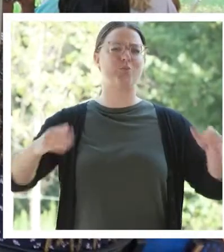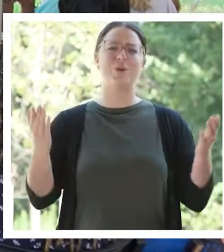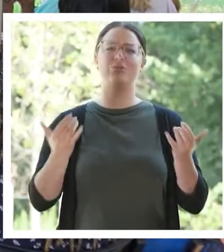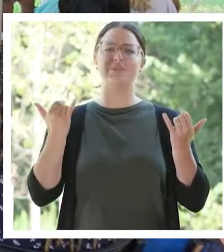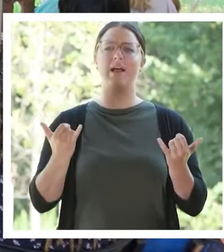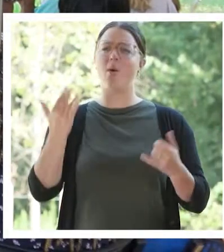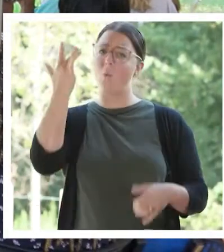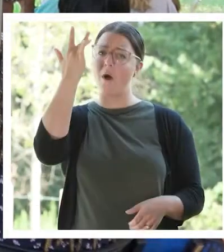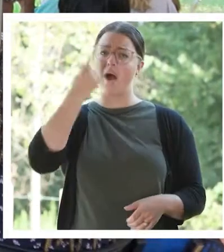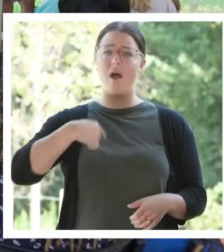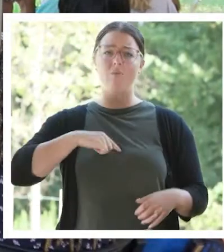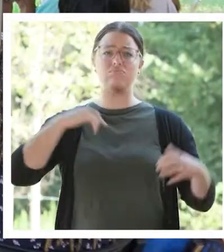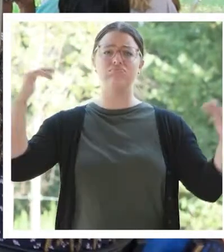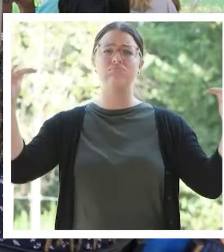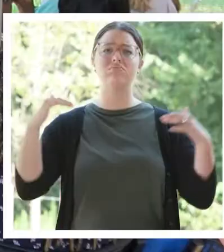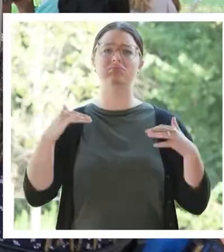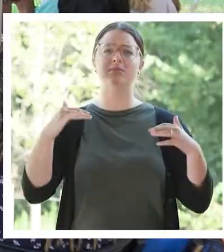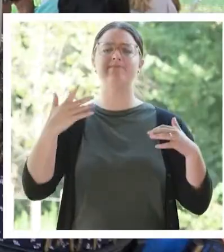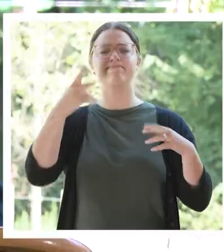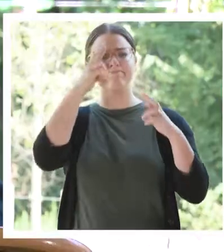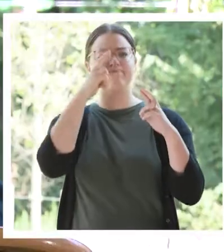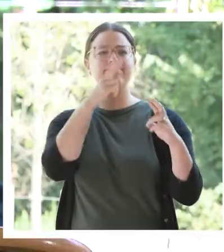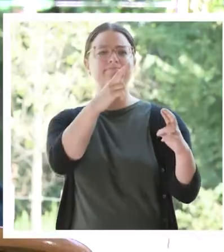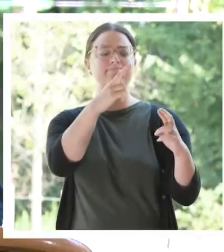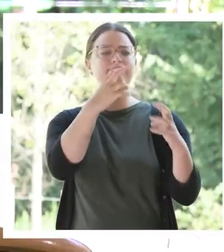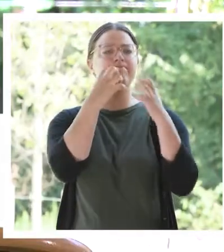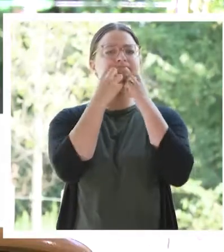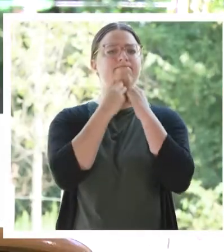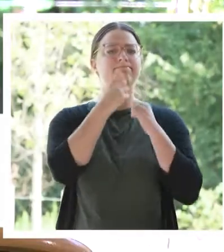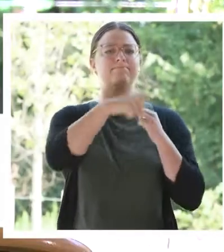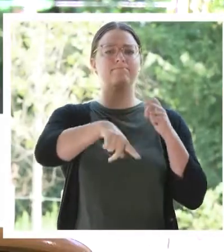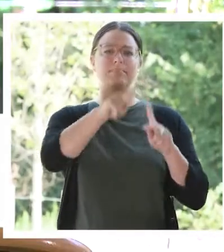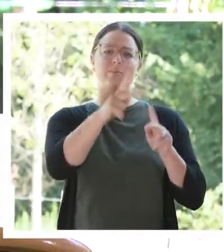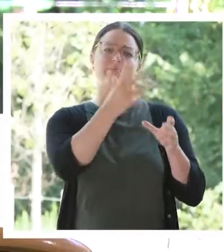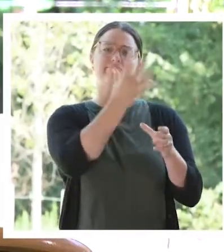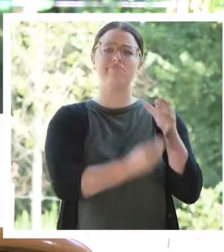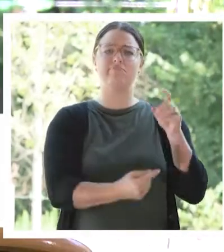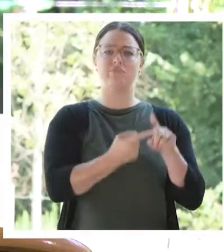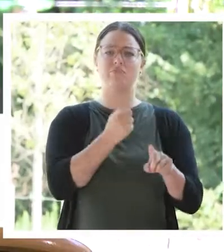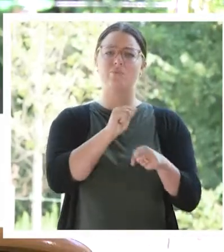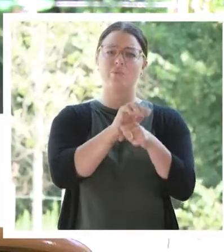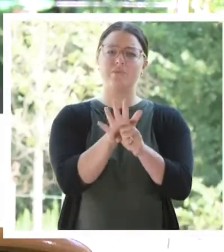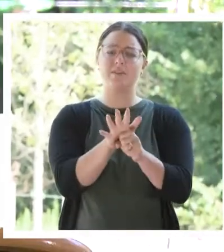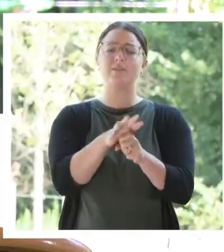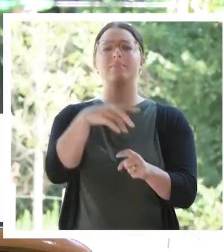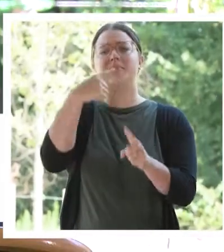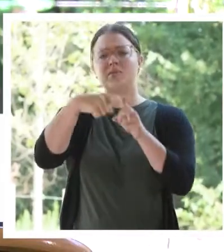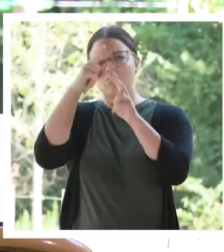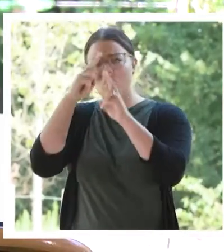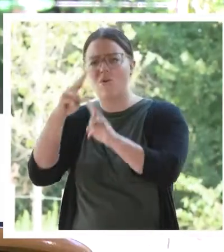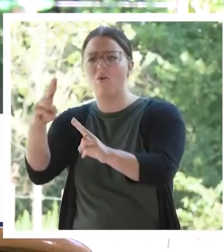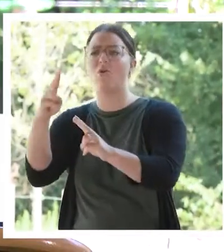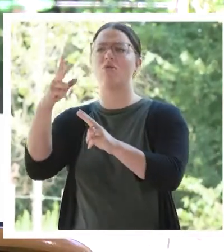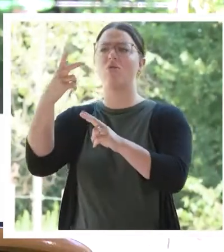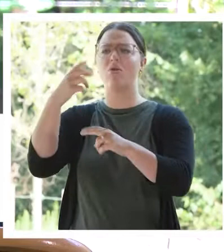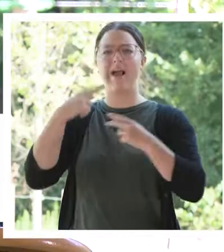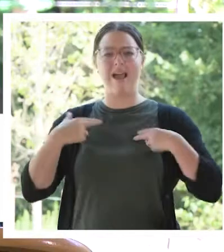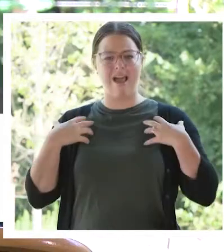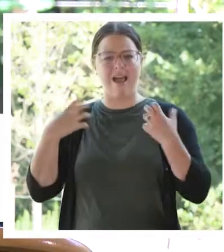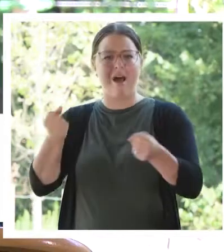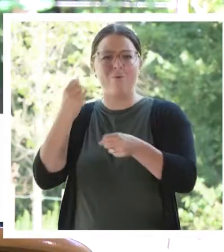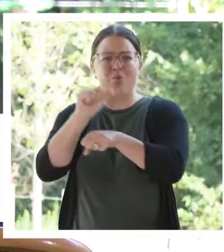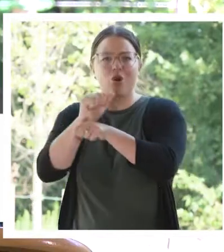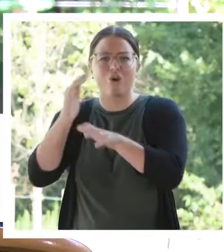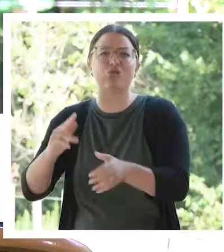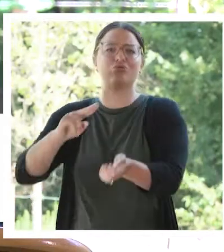ones who we have lost to COVID-19, as well as to honor our healthcare workers and our other essential workers in our community